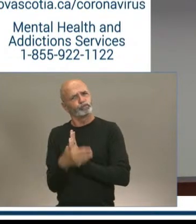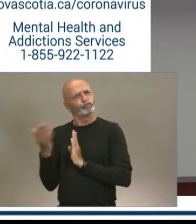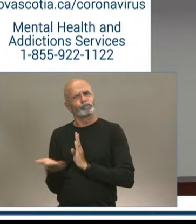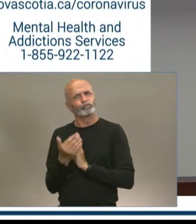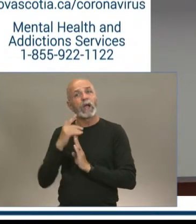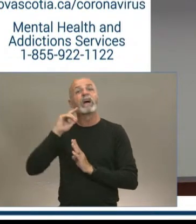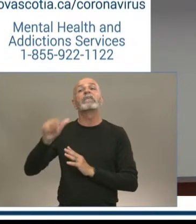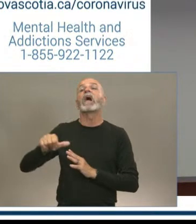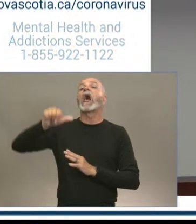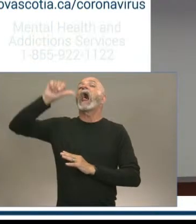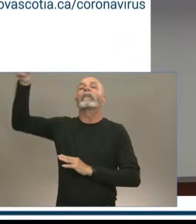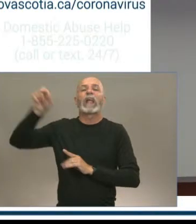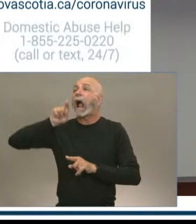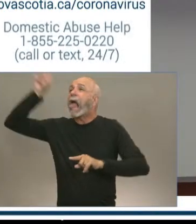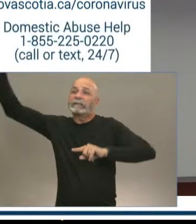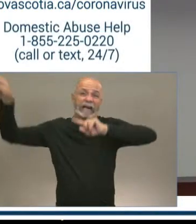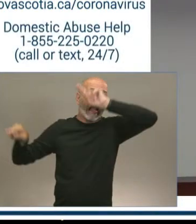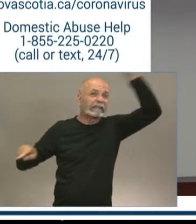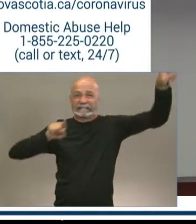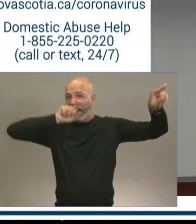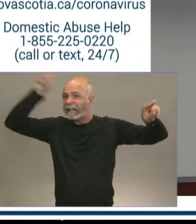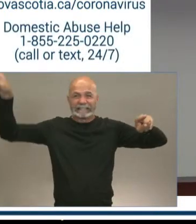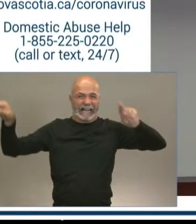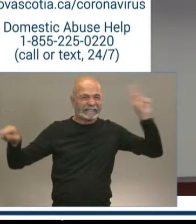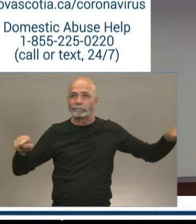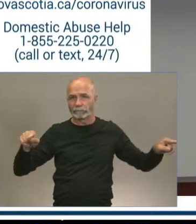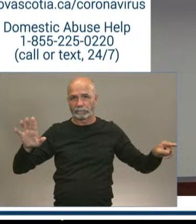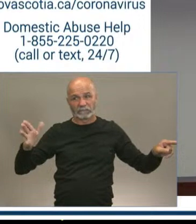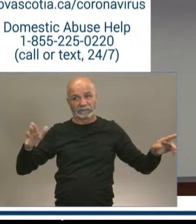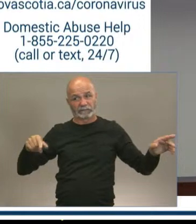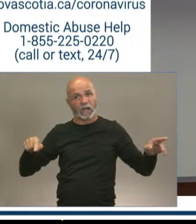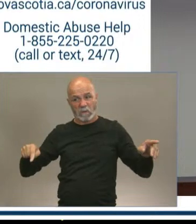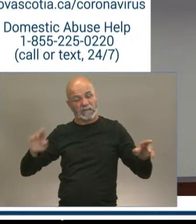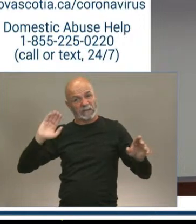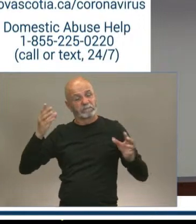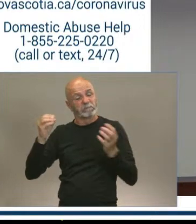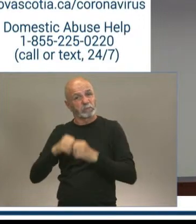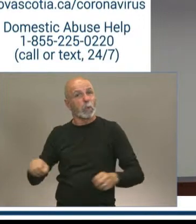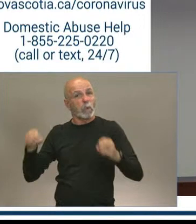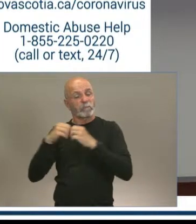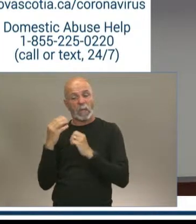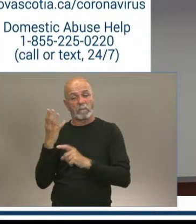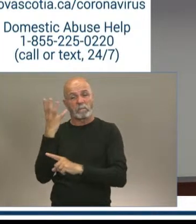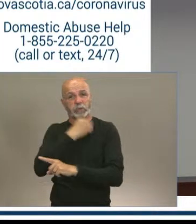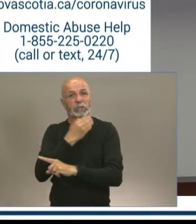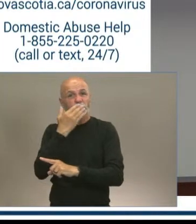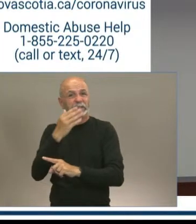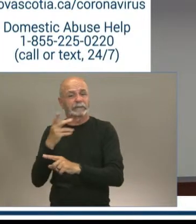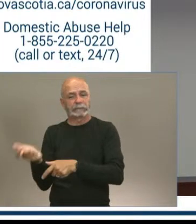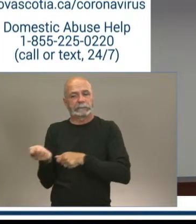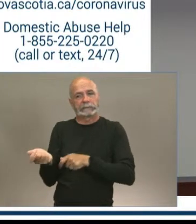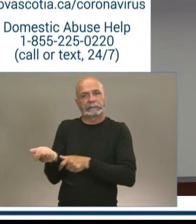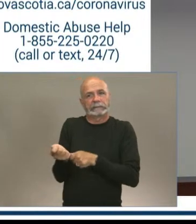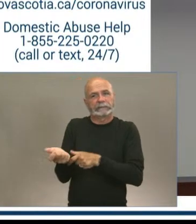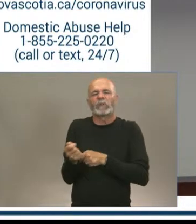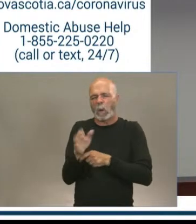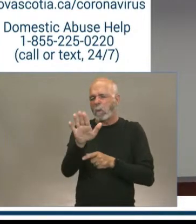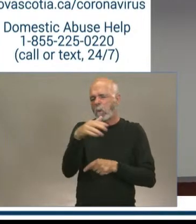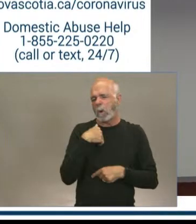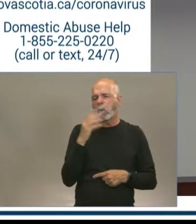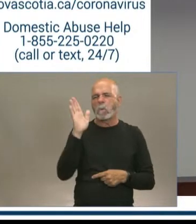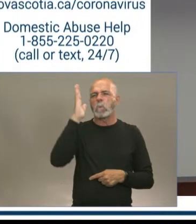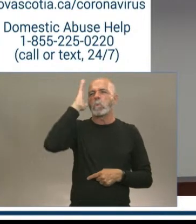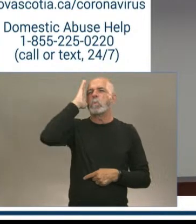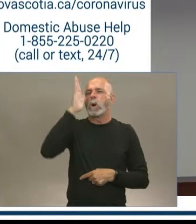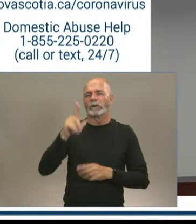July and August, so we'll work at that. I fully believe that we will get those high levels of vaccine coverage as we move